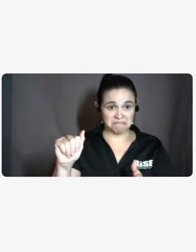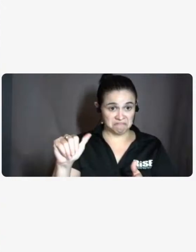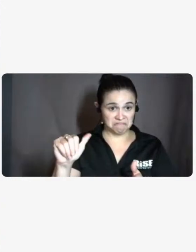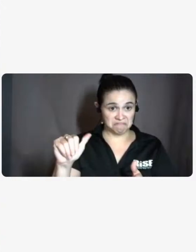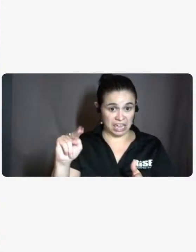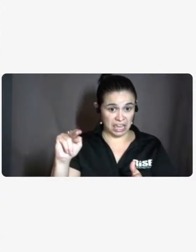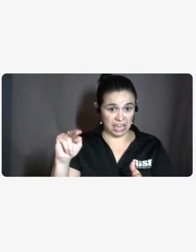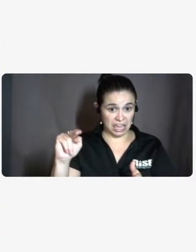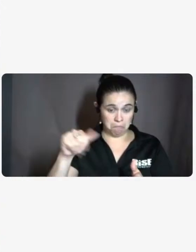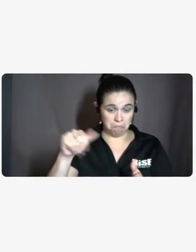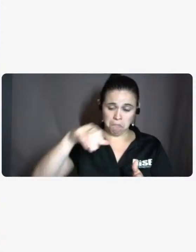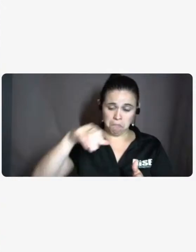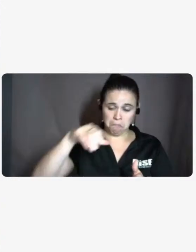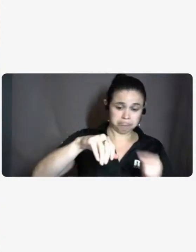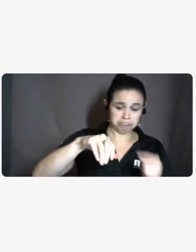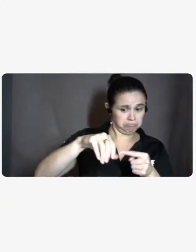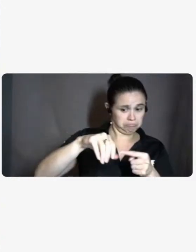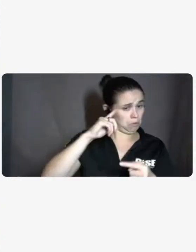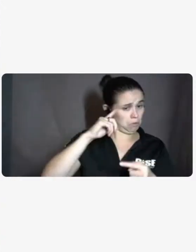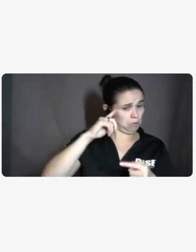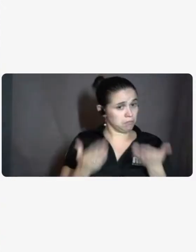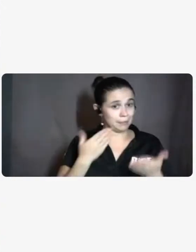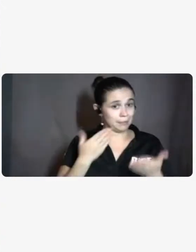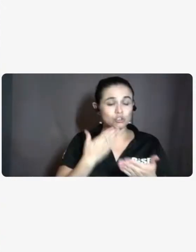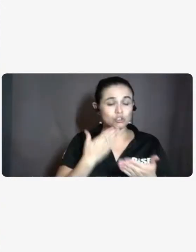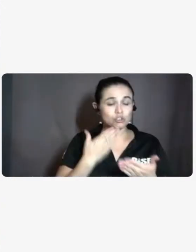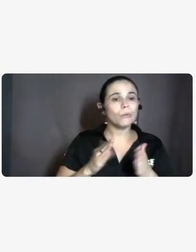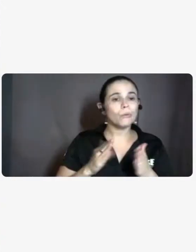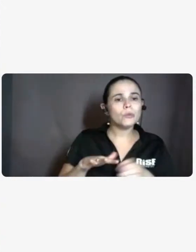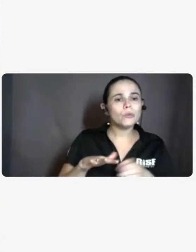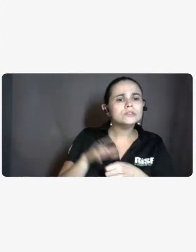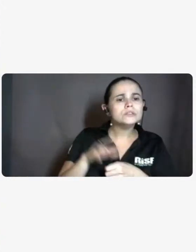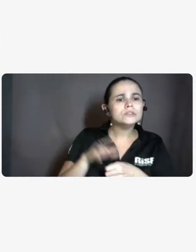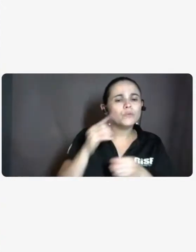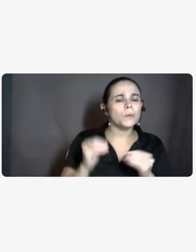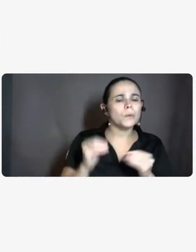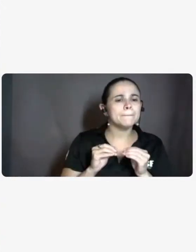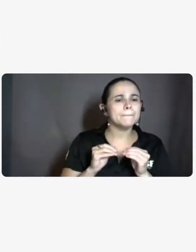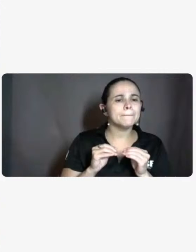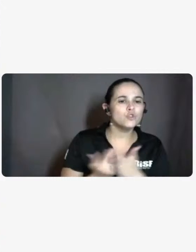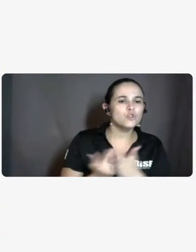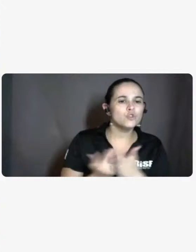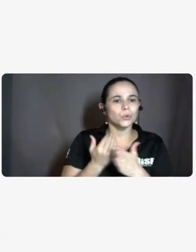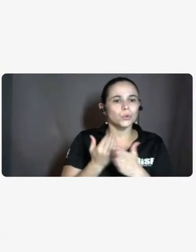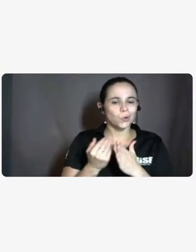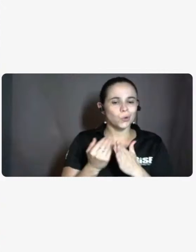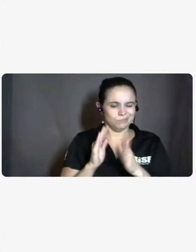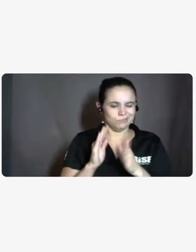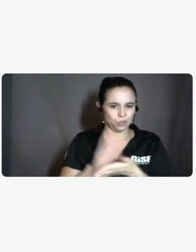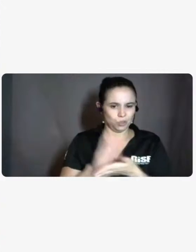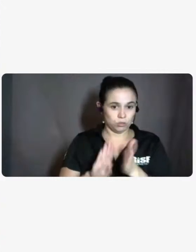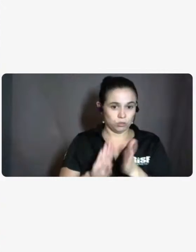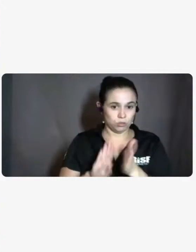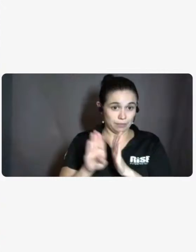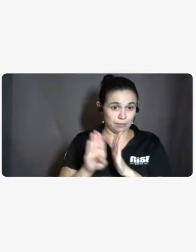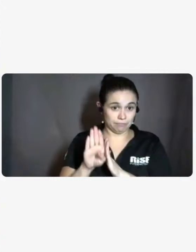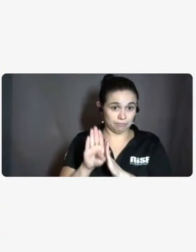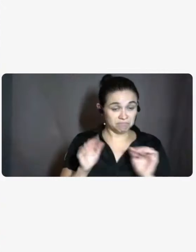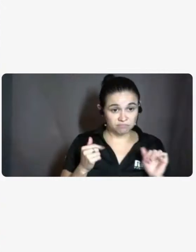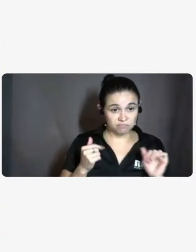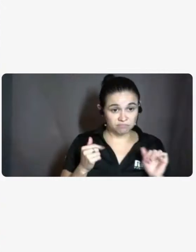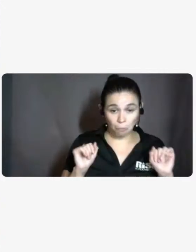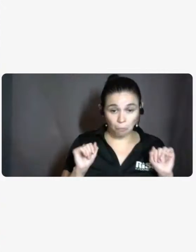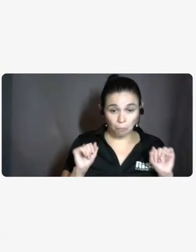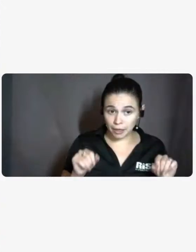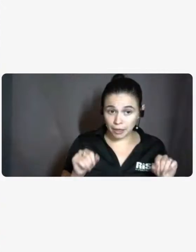new school. You have the ability to bring a current built educational program